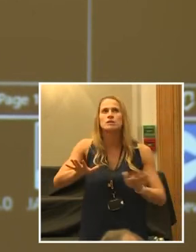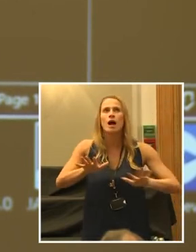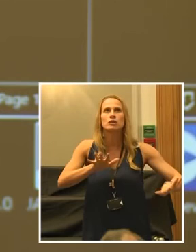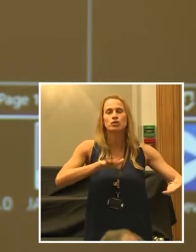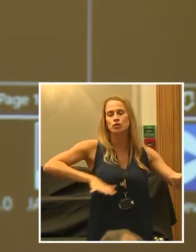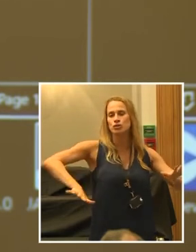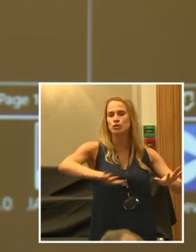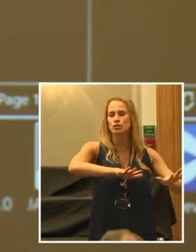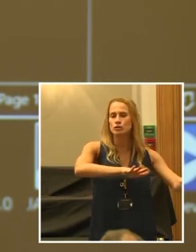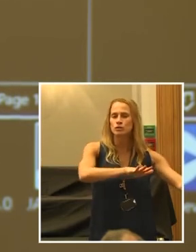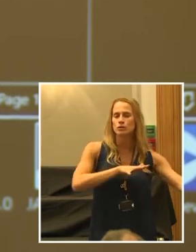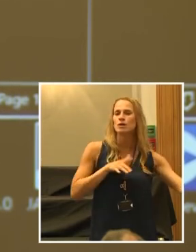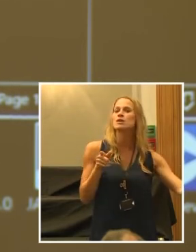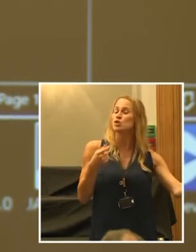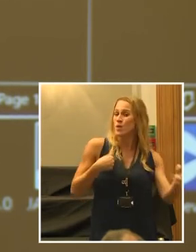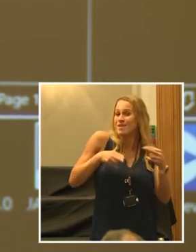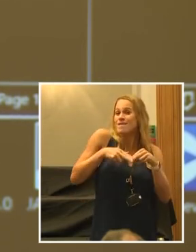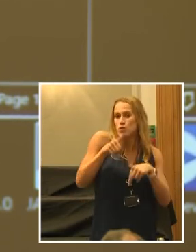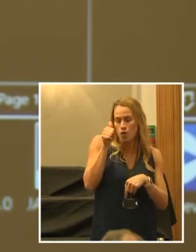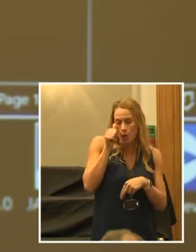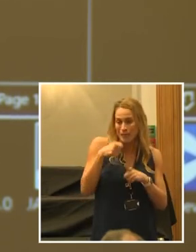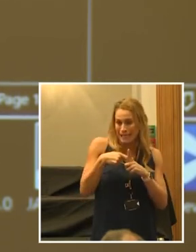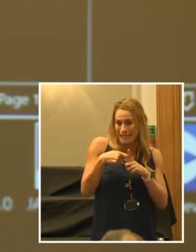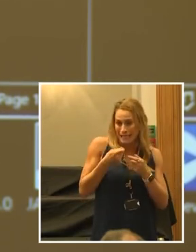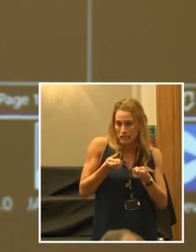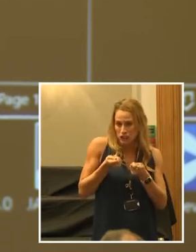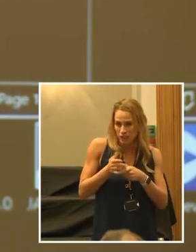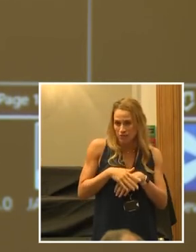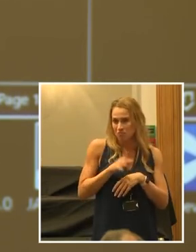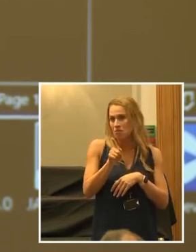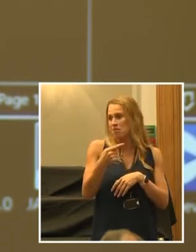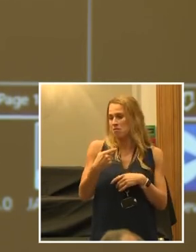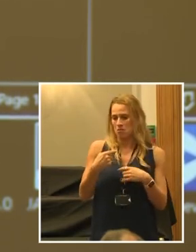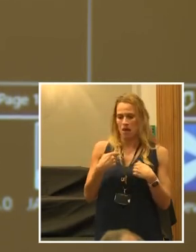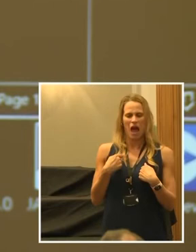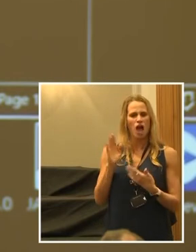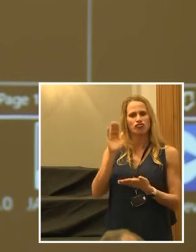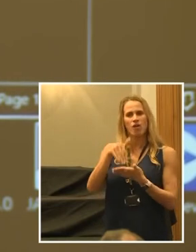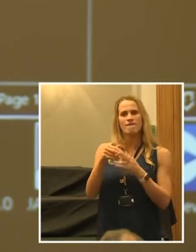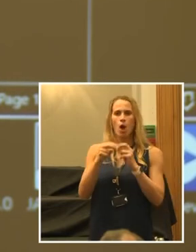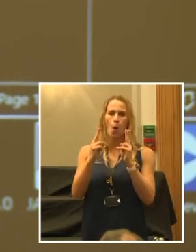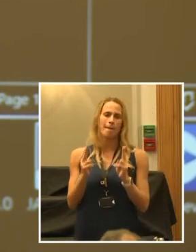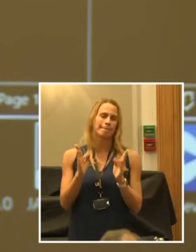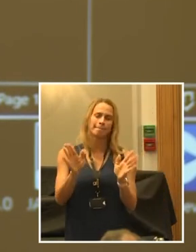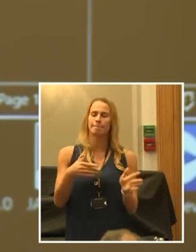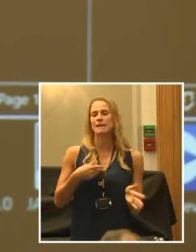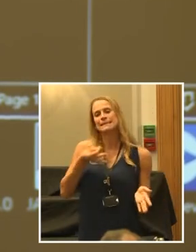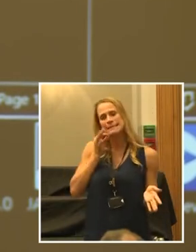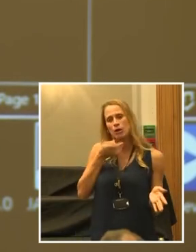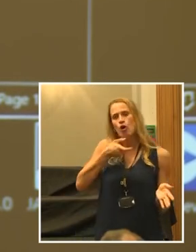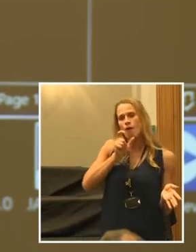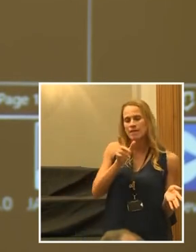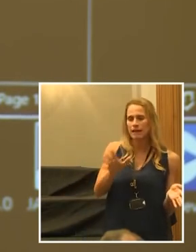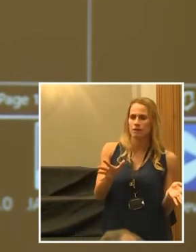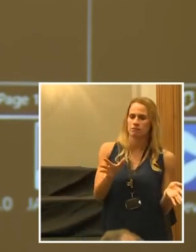triangle I mentioned. Right, so if you know your kitchen, and I come to your home or you come to my home and I say, guys, make me a tea or coffee, what do you think you'll